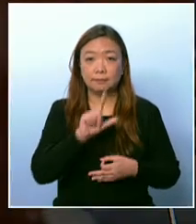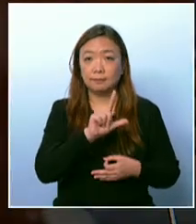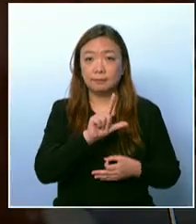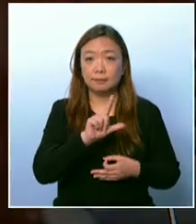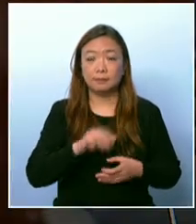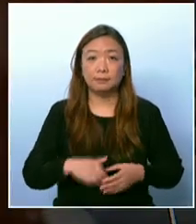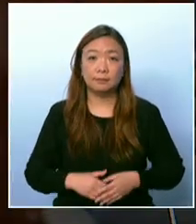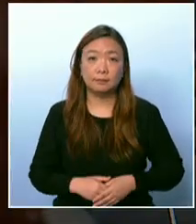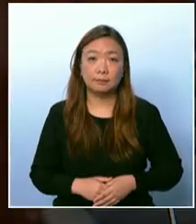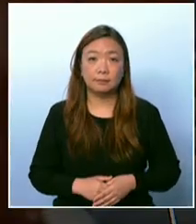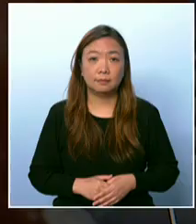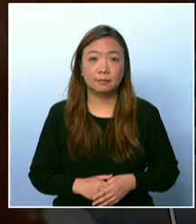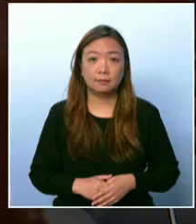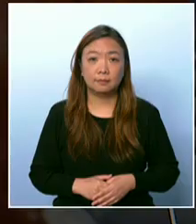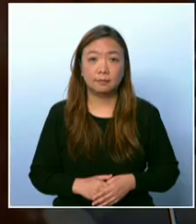Starry Lee.